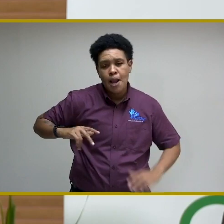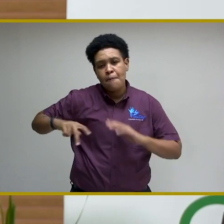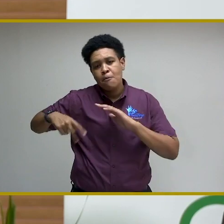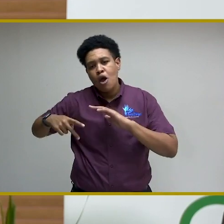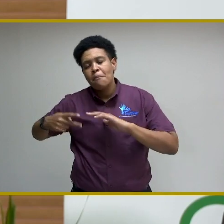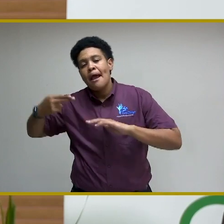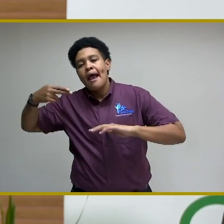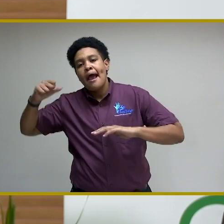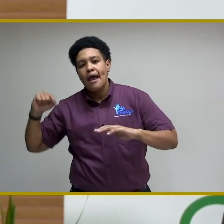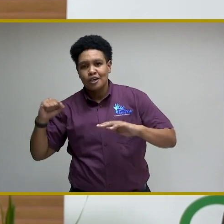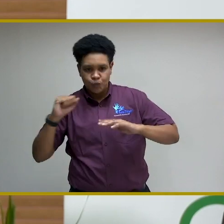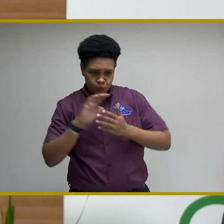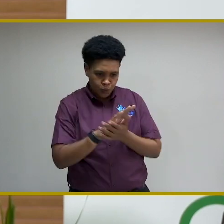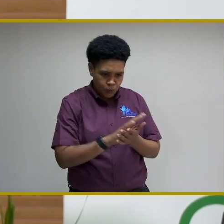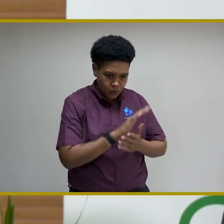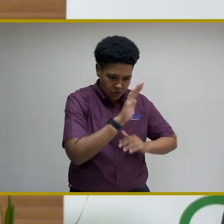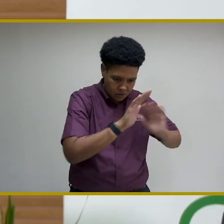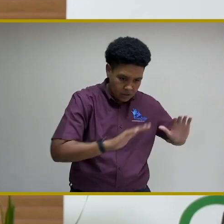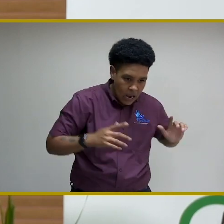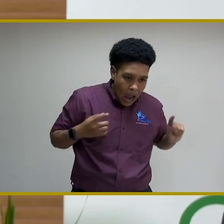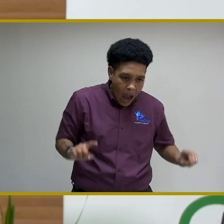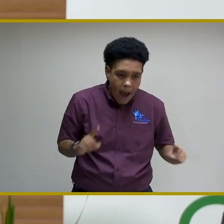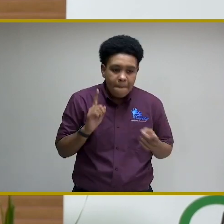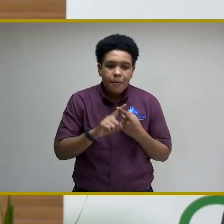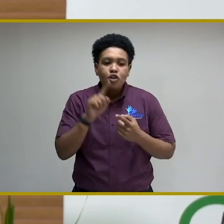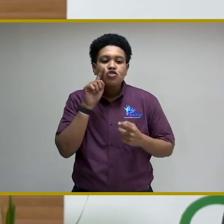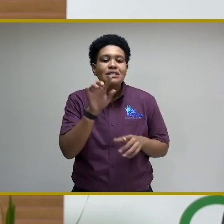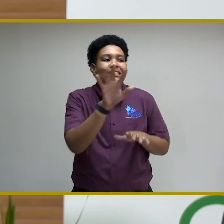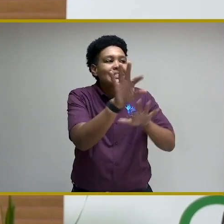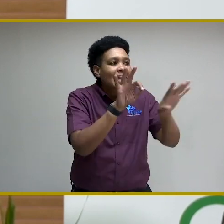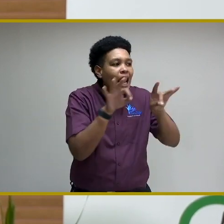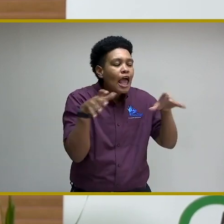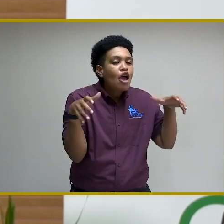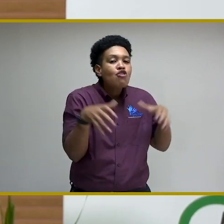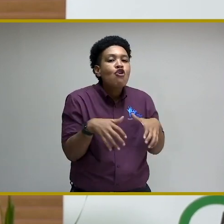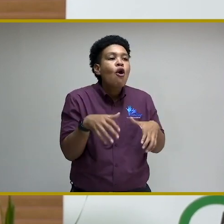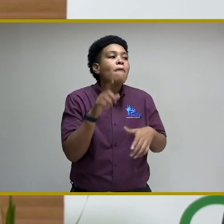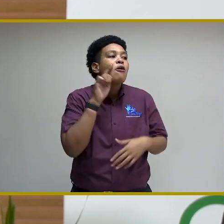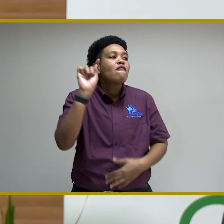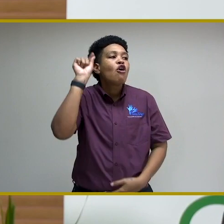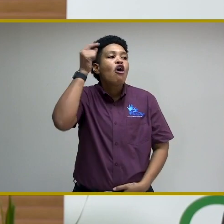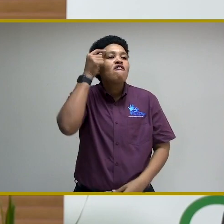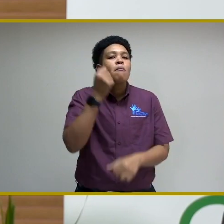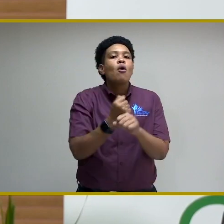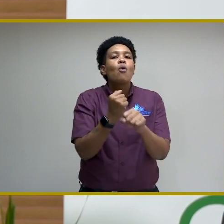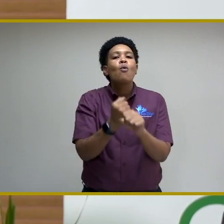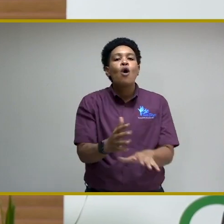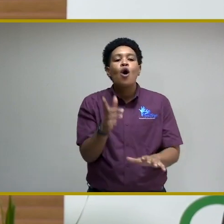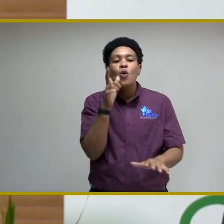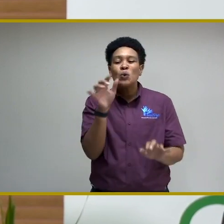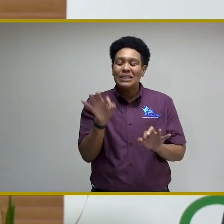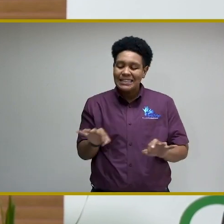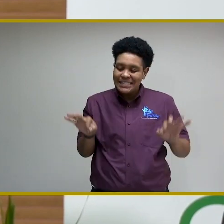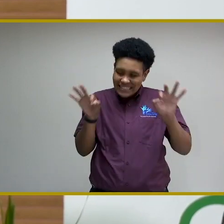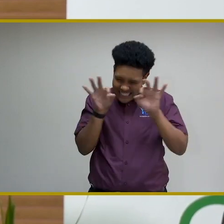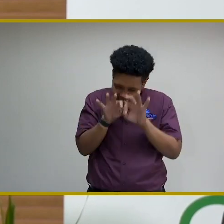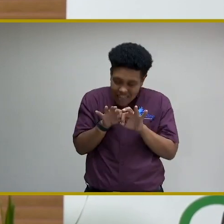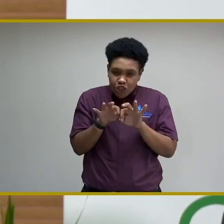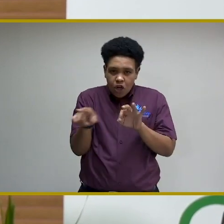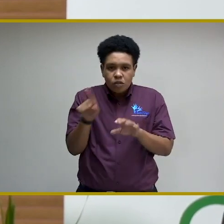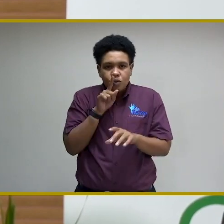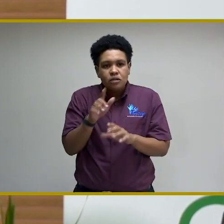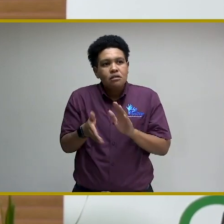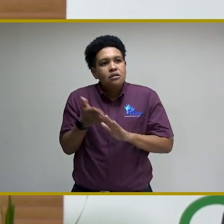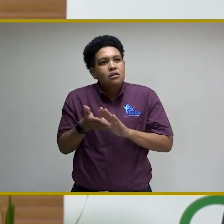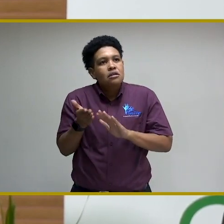education institutions, and there is a select group of government workers that are essential to the